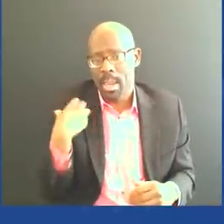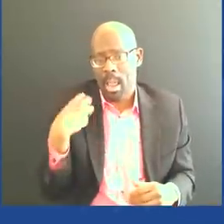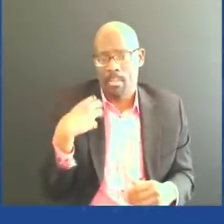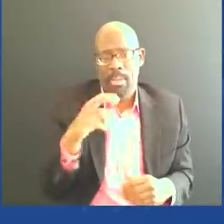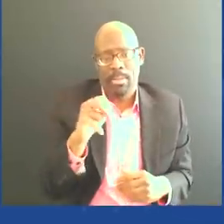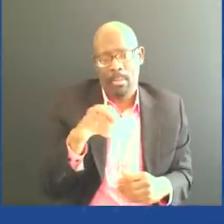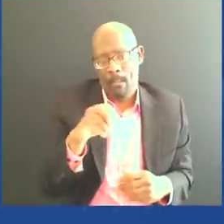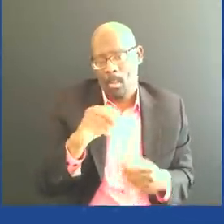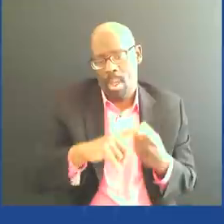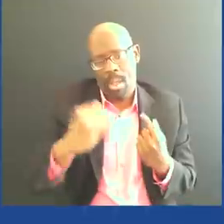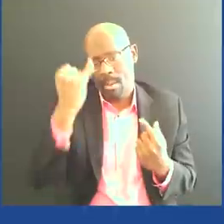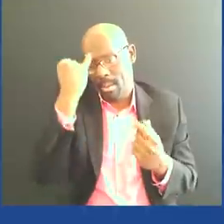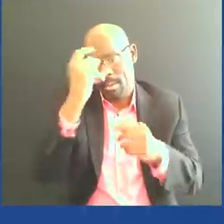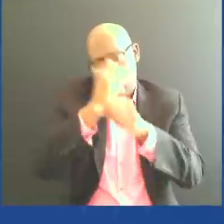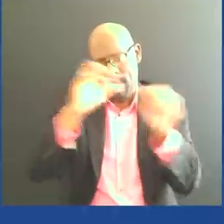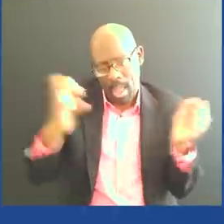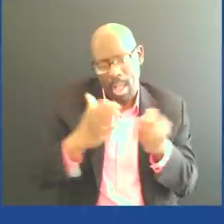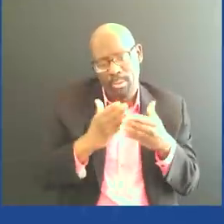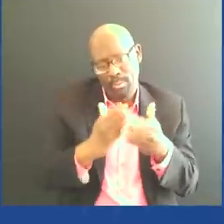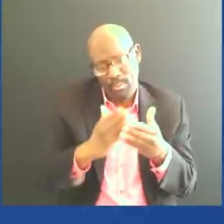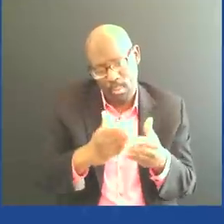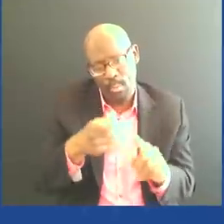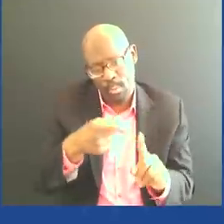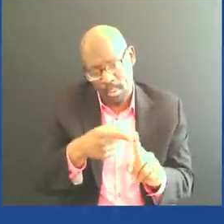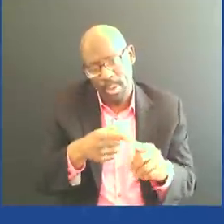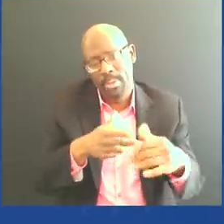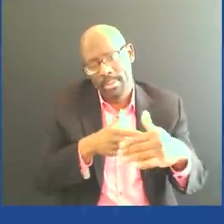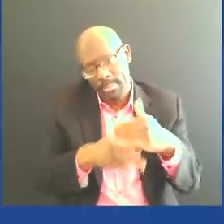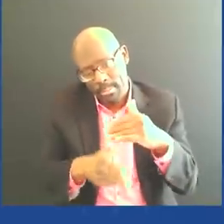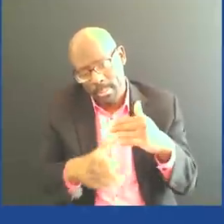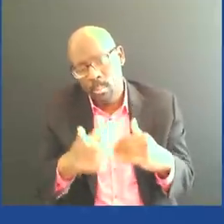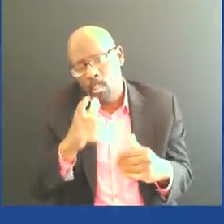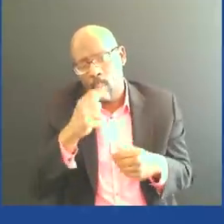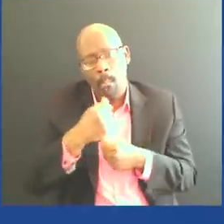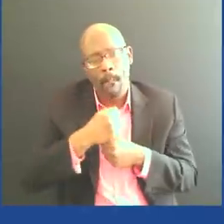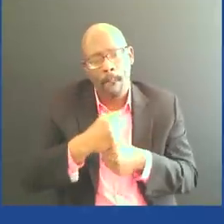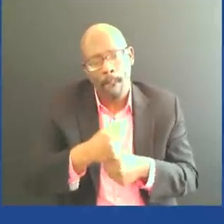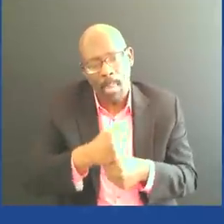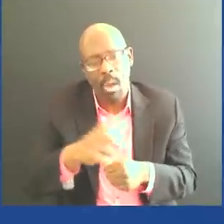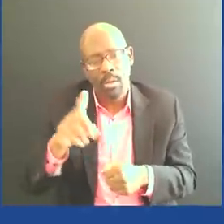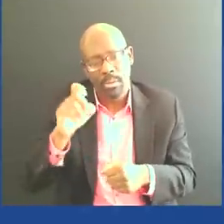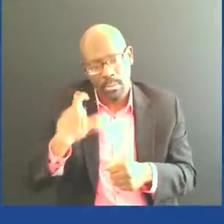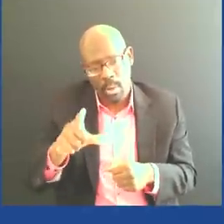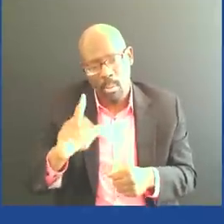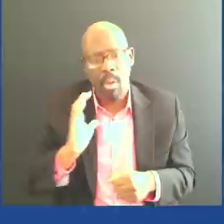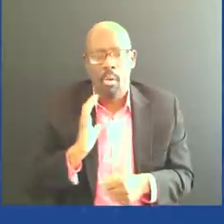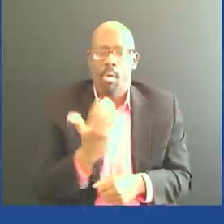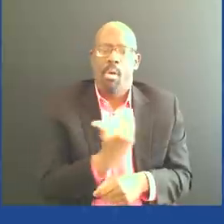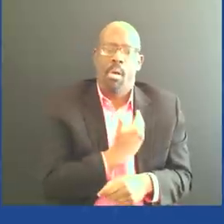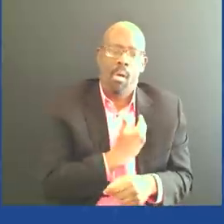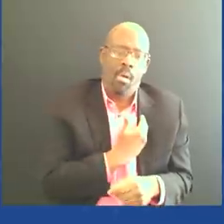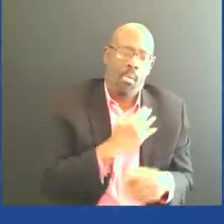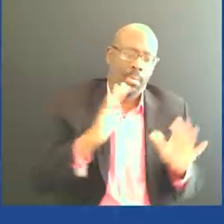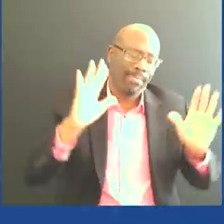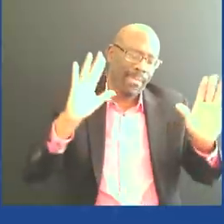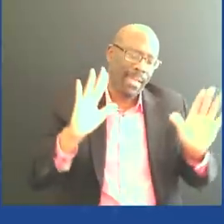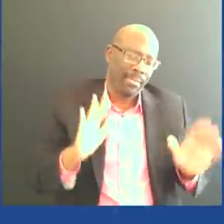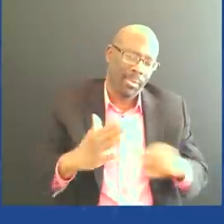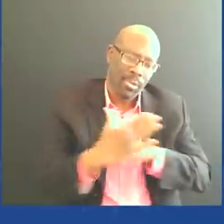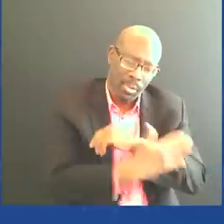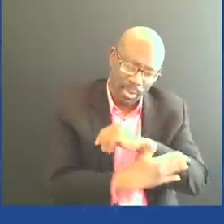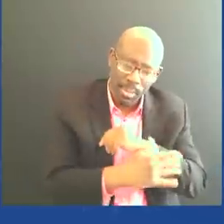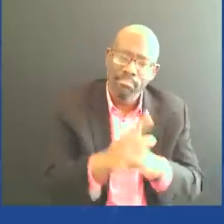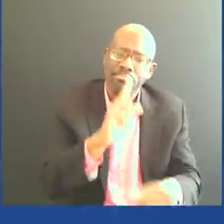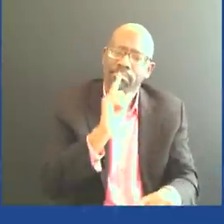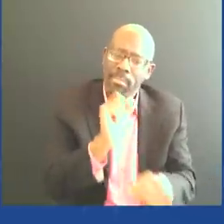The submariners who make up Delaware come from all parts of our great country, and their dedication to the profession of submarine warfare is unmatched.